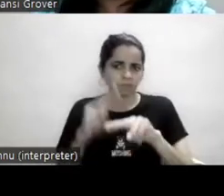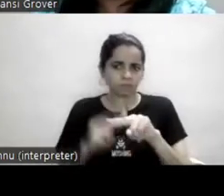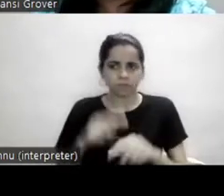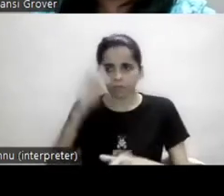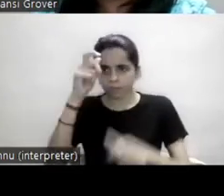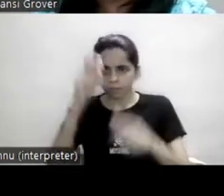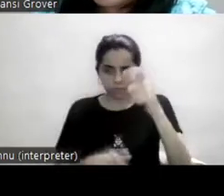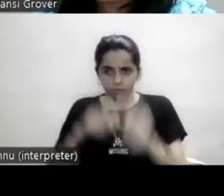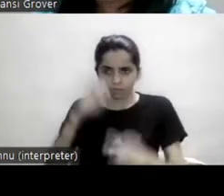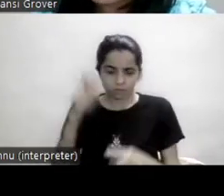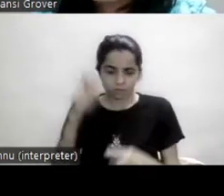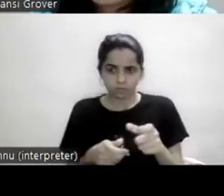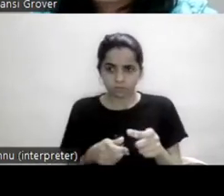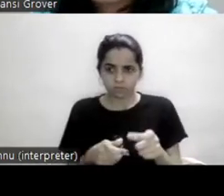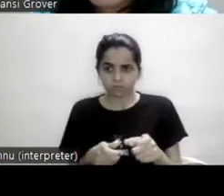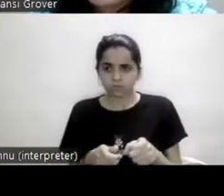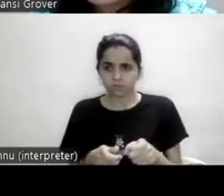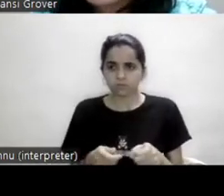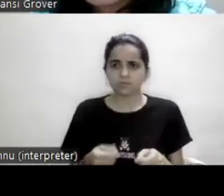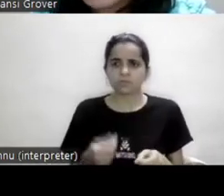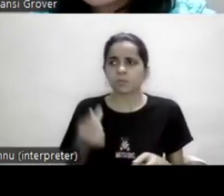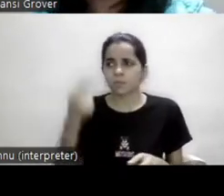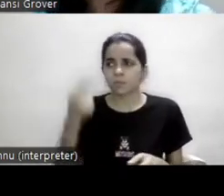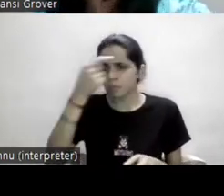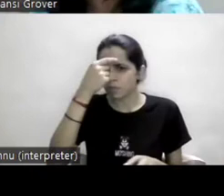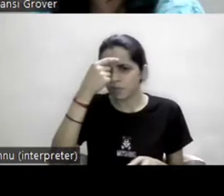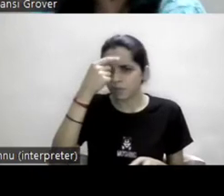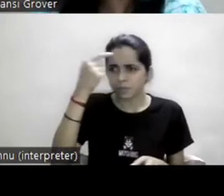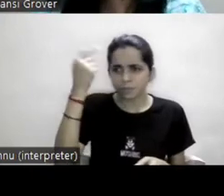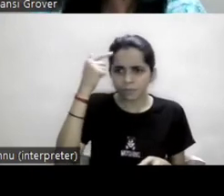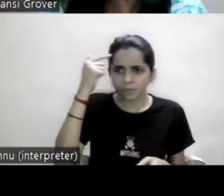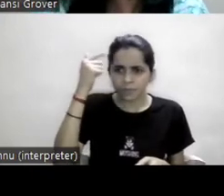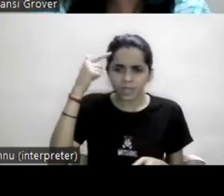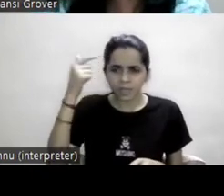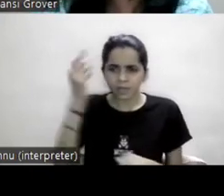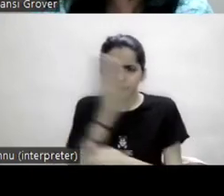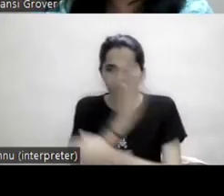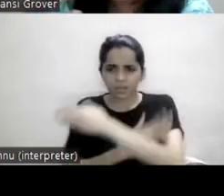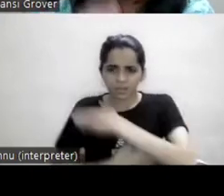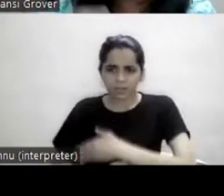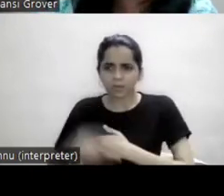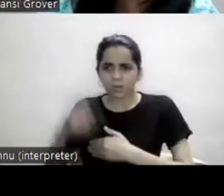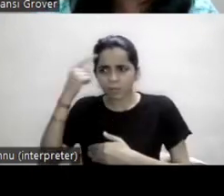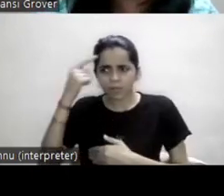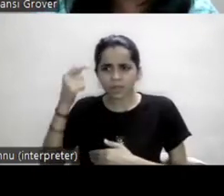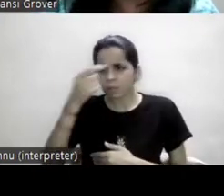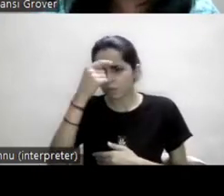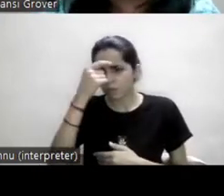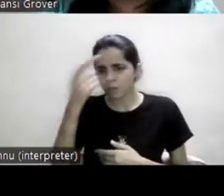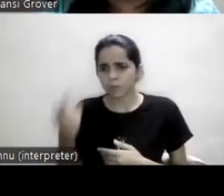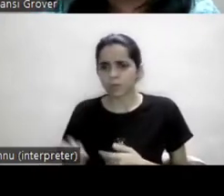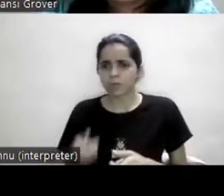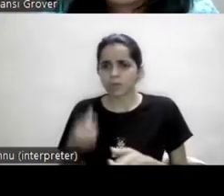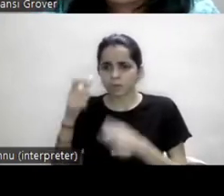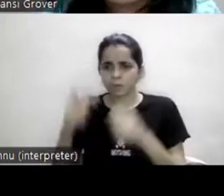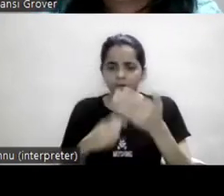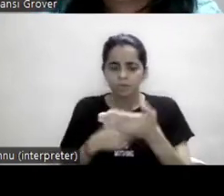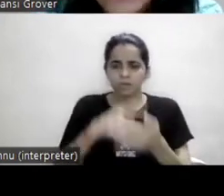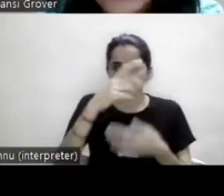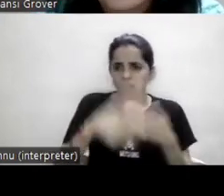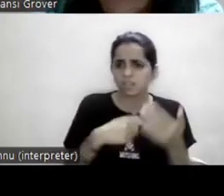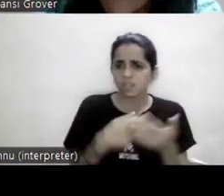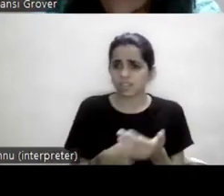know, having some sort of mental disability, his or her relatives would, you know, take him to a certain, say,